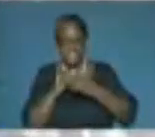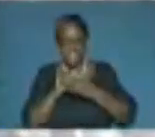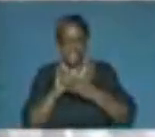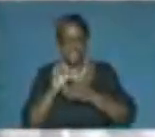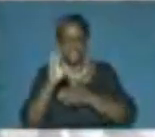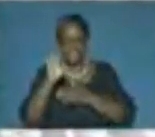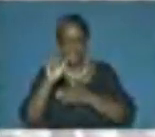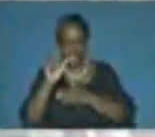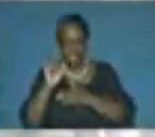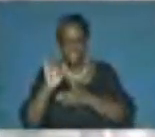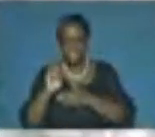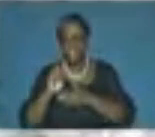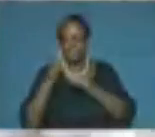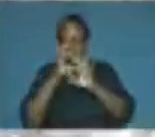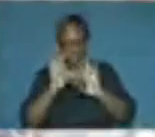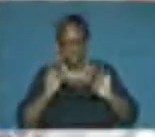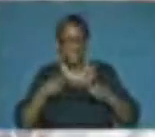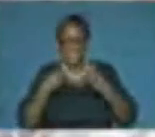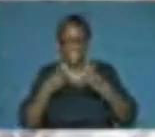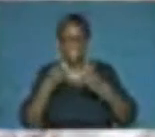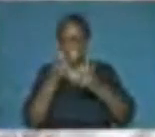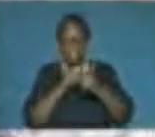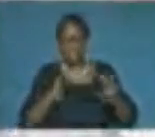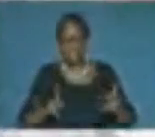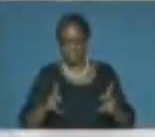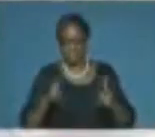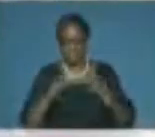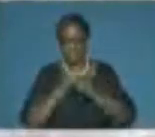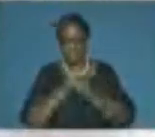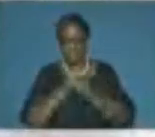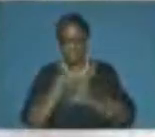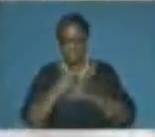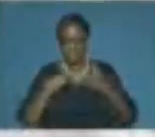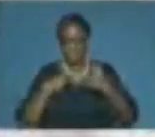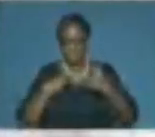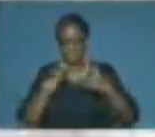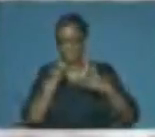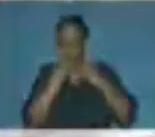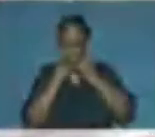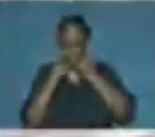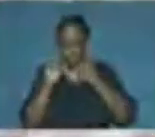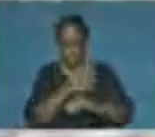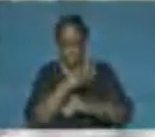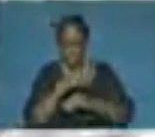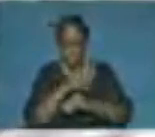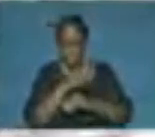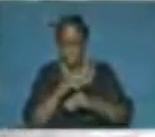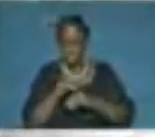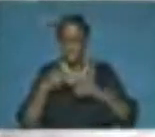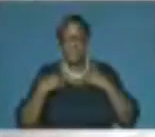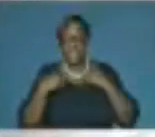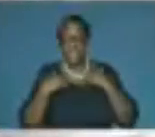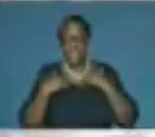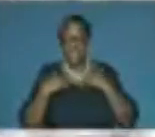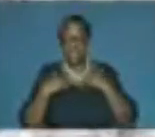Road. We have free gifts for everyone. I say everyone, I mean everyone. We have entertainment, we have food, we have the Urban Renewal Band, we have the Urban Renewal Pop